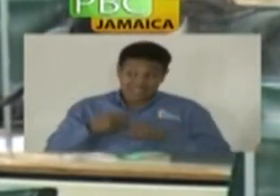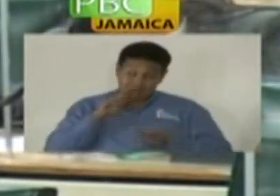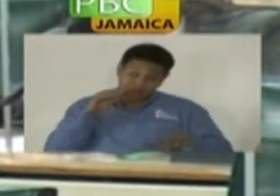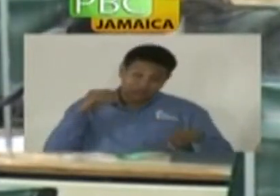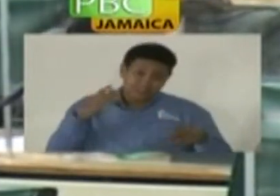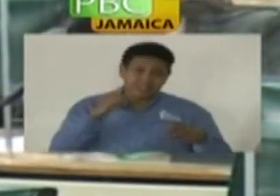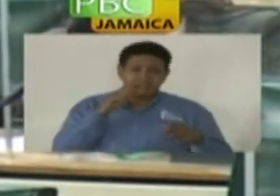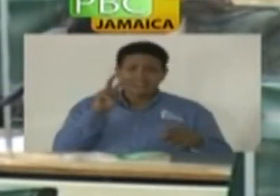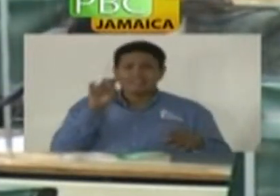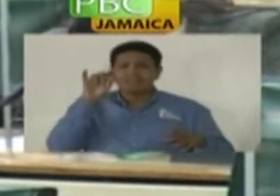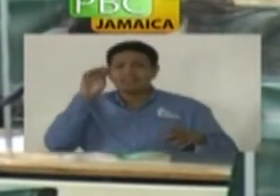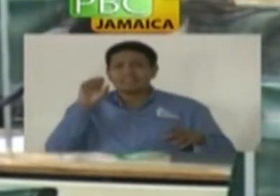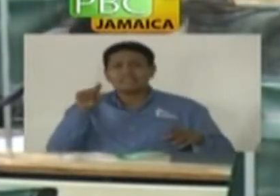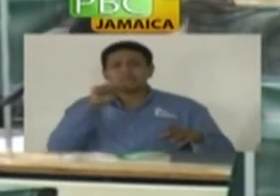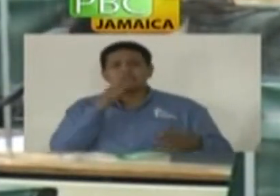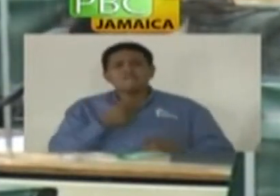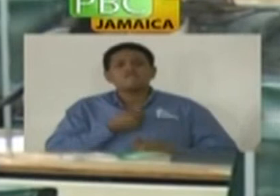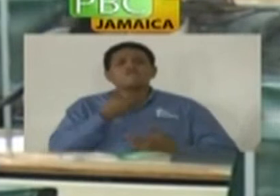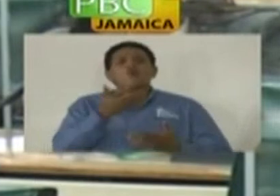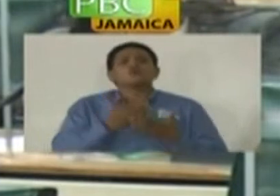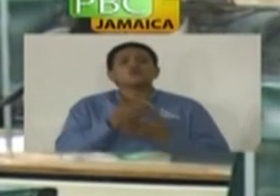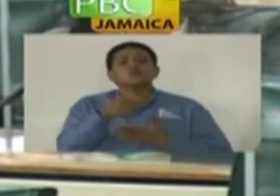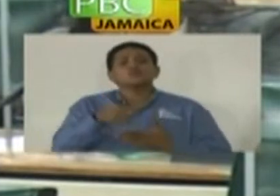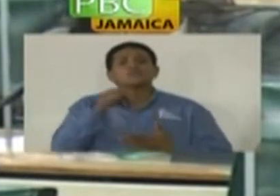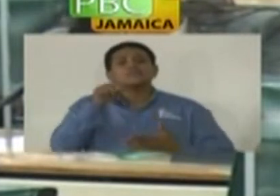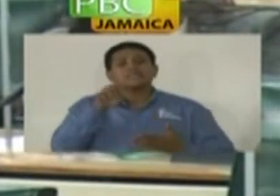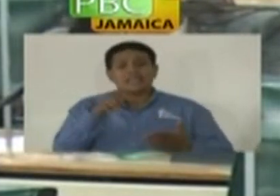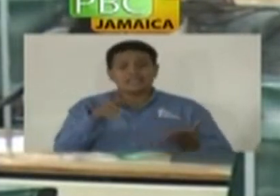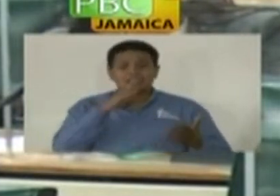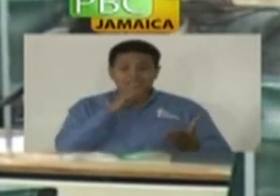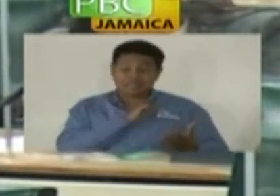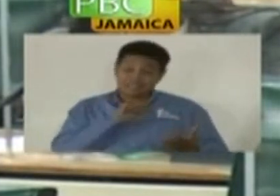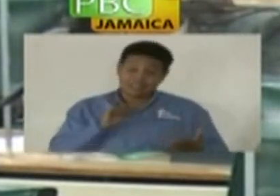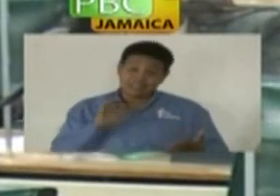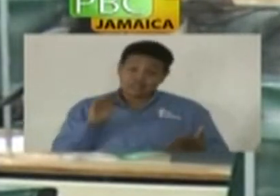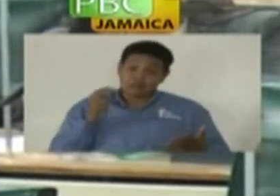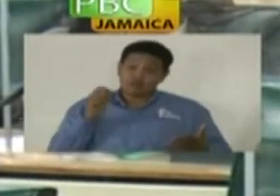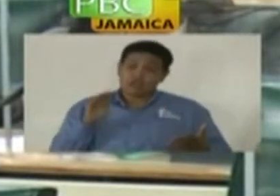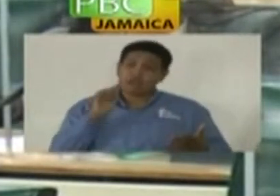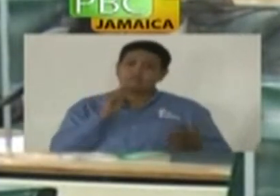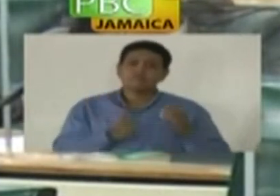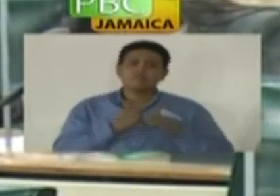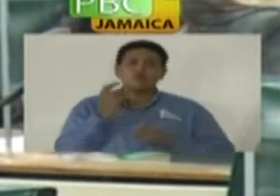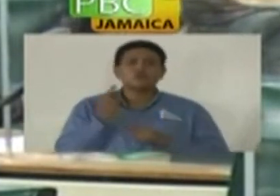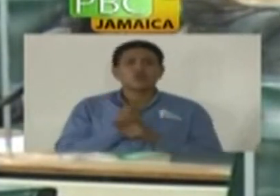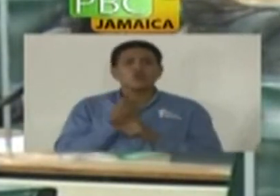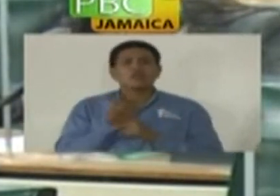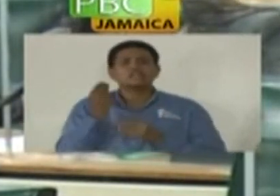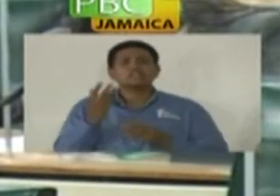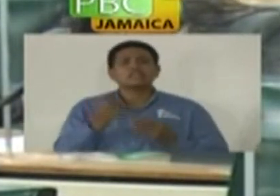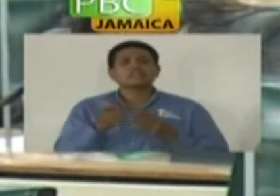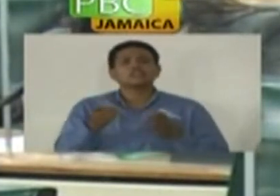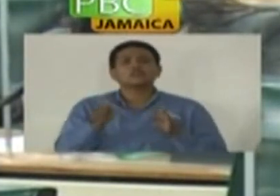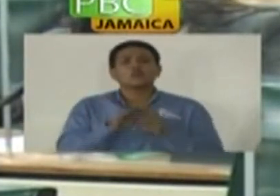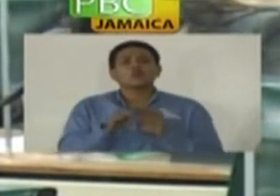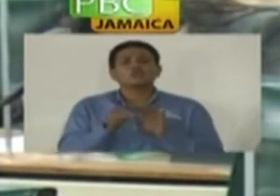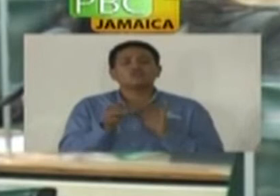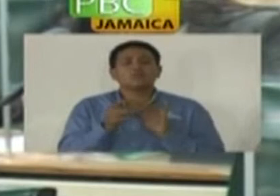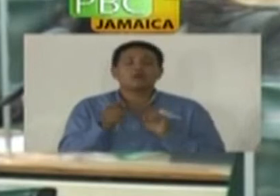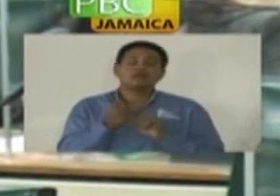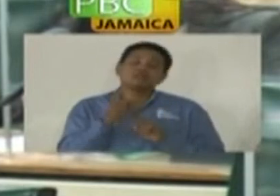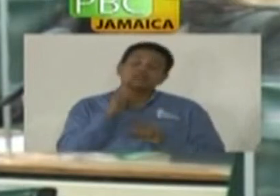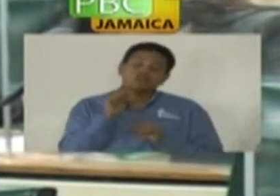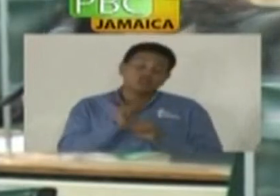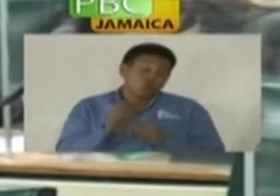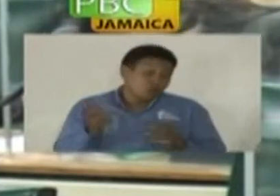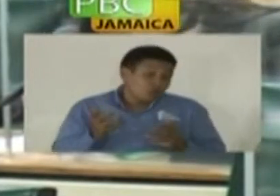the victims a voice through the state. And as Senator Briam most correctly said in his closing words,